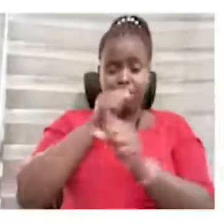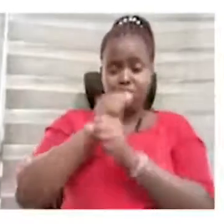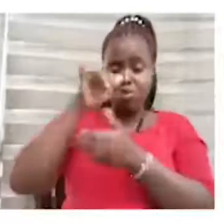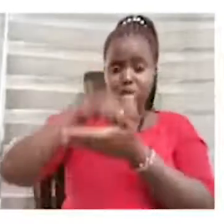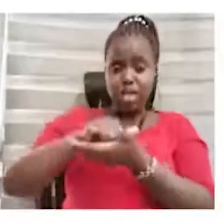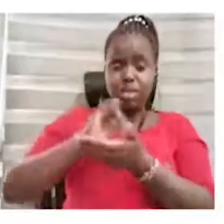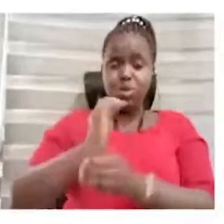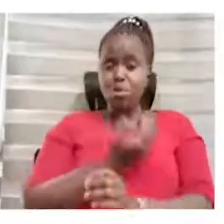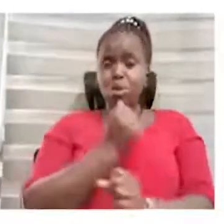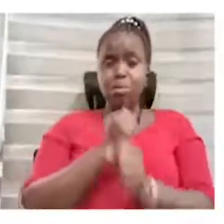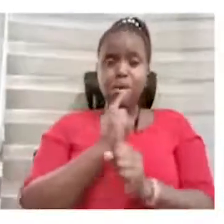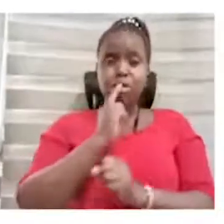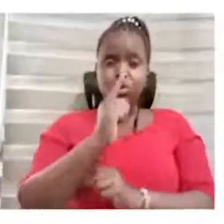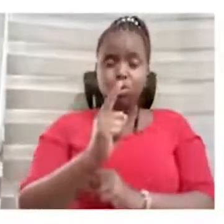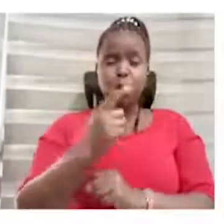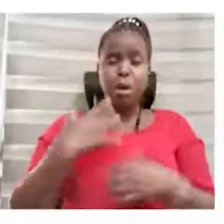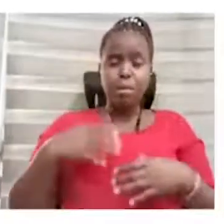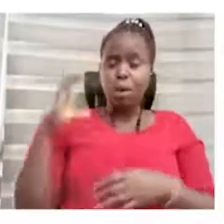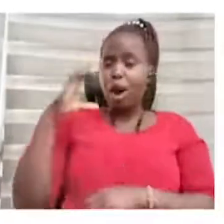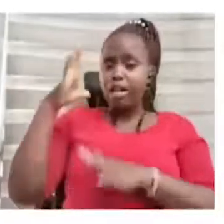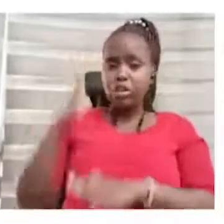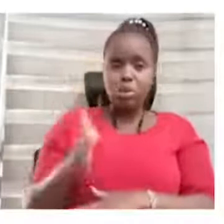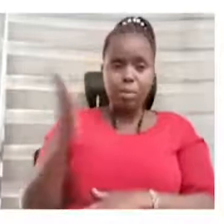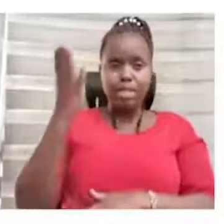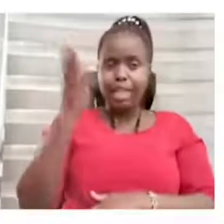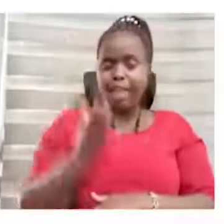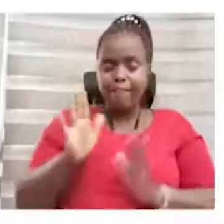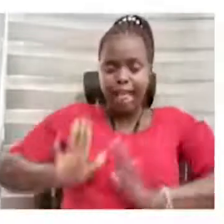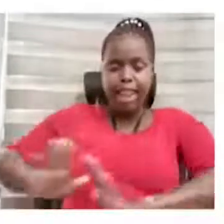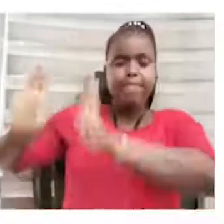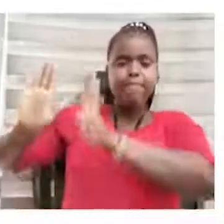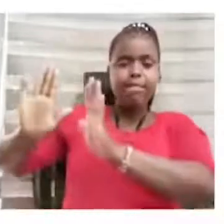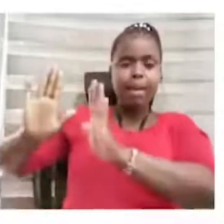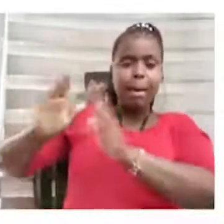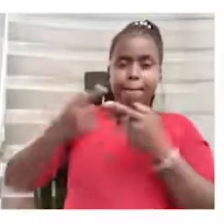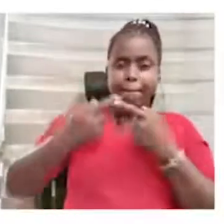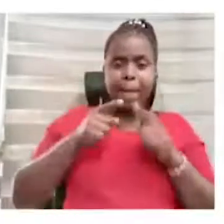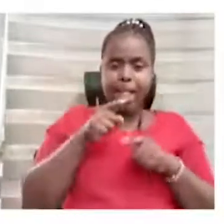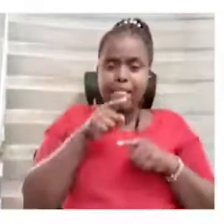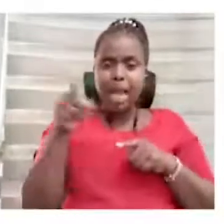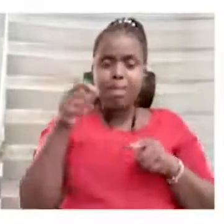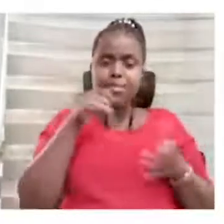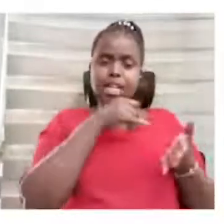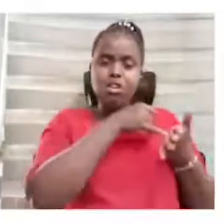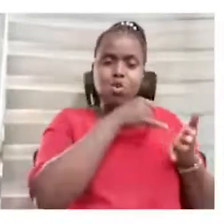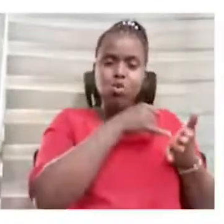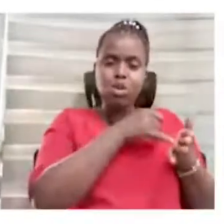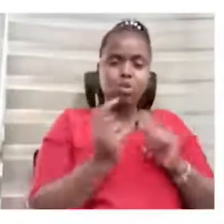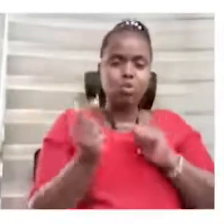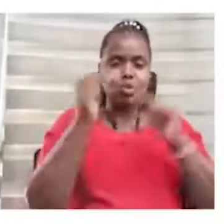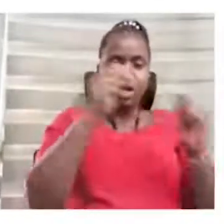that disabled consumers will not stay behind, but that they can become part of a connected